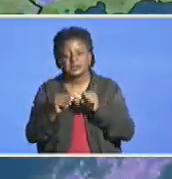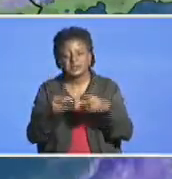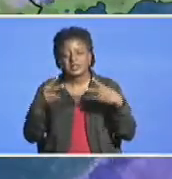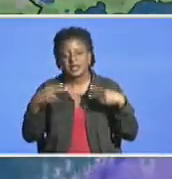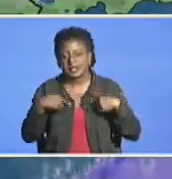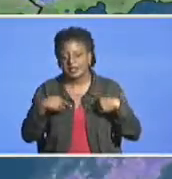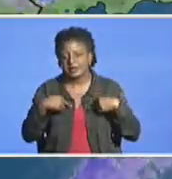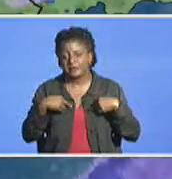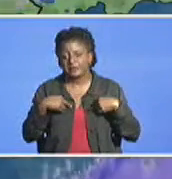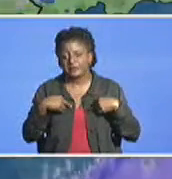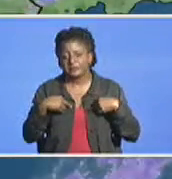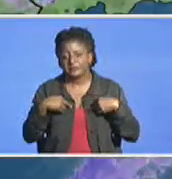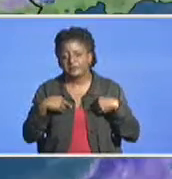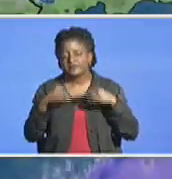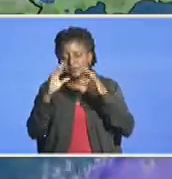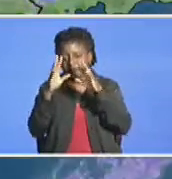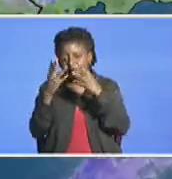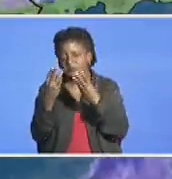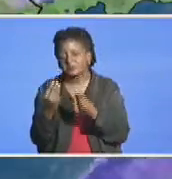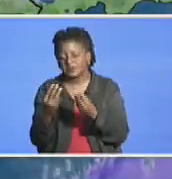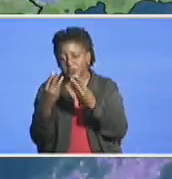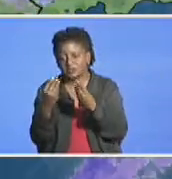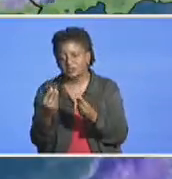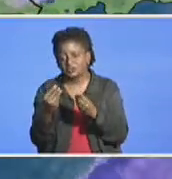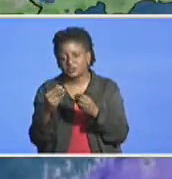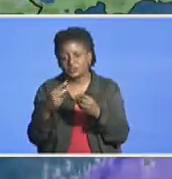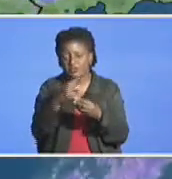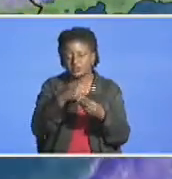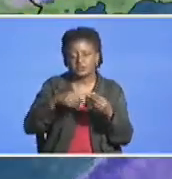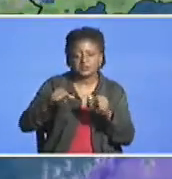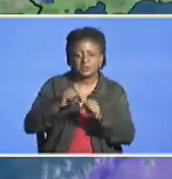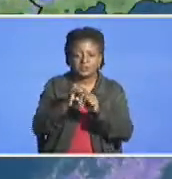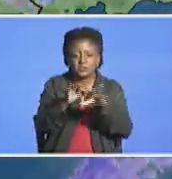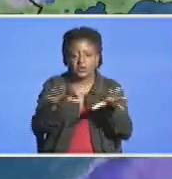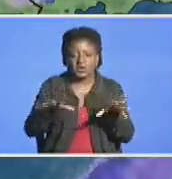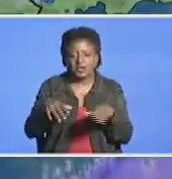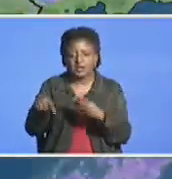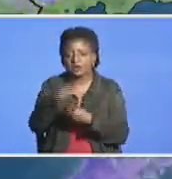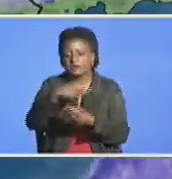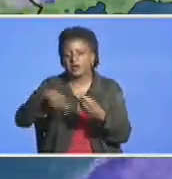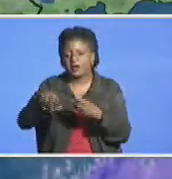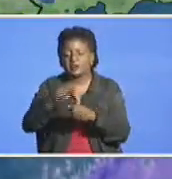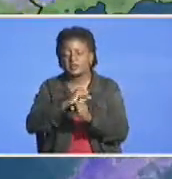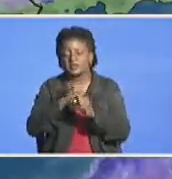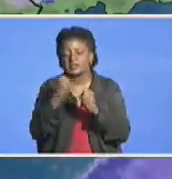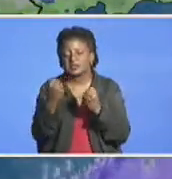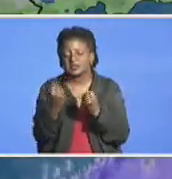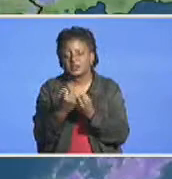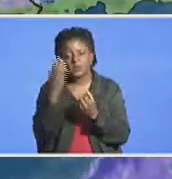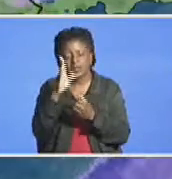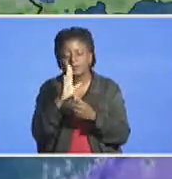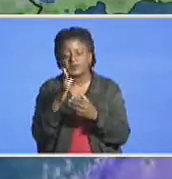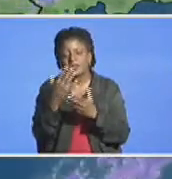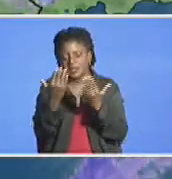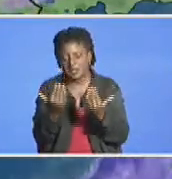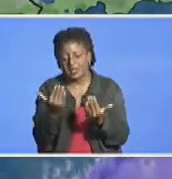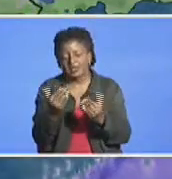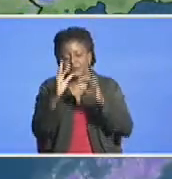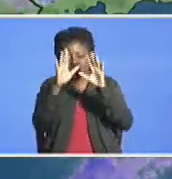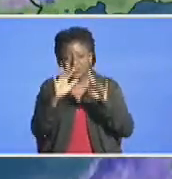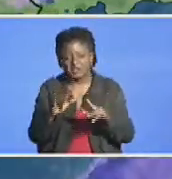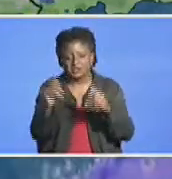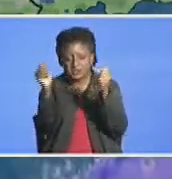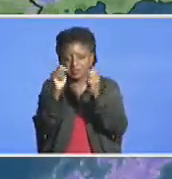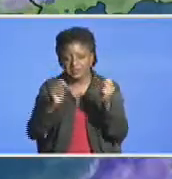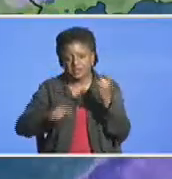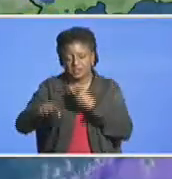those feeders still circulating around that system over the northwest Bahamas. So there will be pockets of heavy showers and thunderstorms